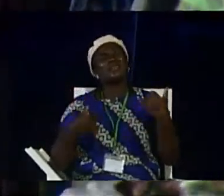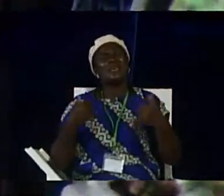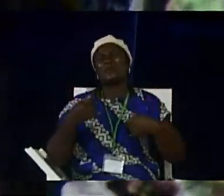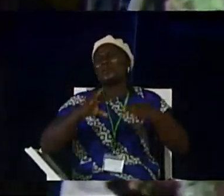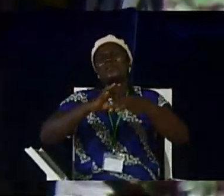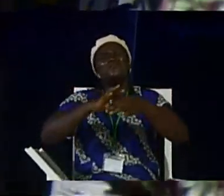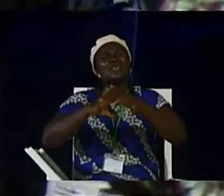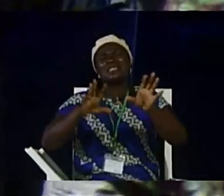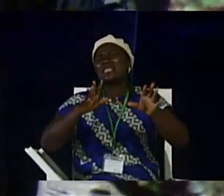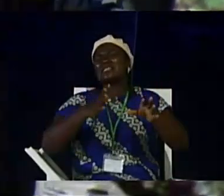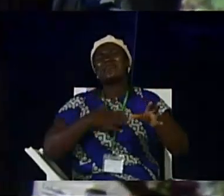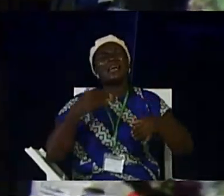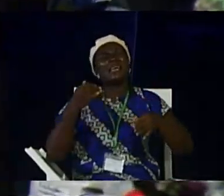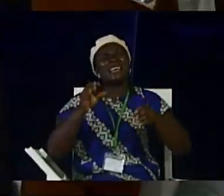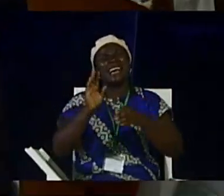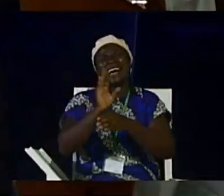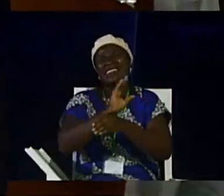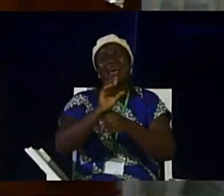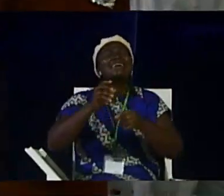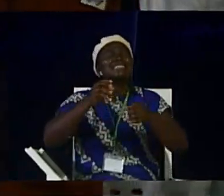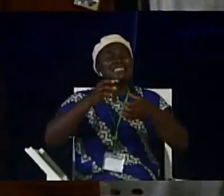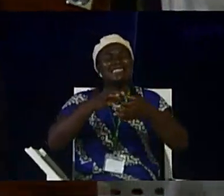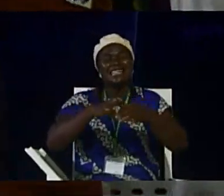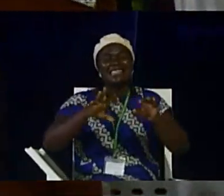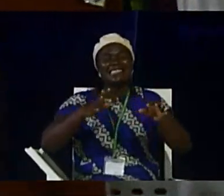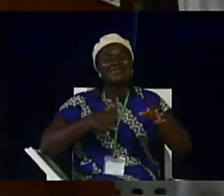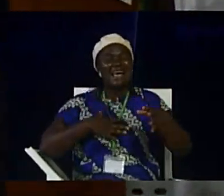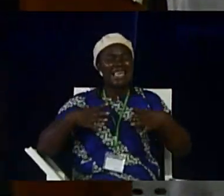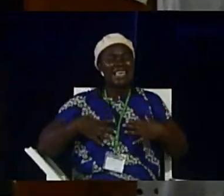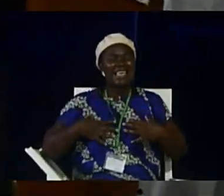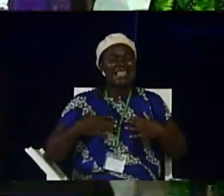my career. Release my healing.